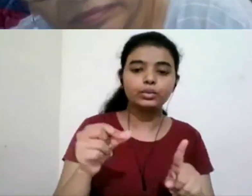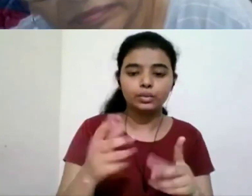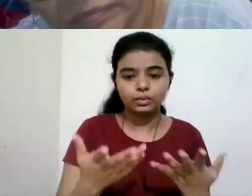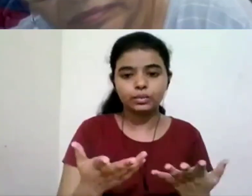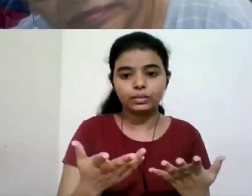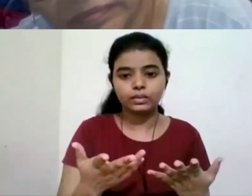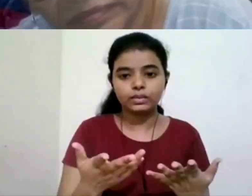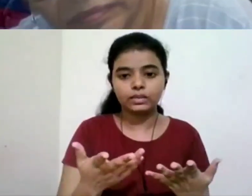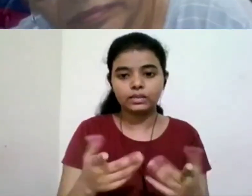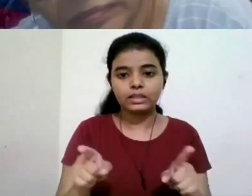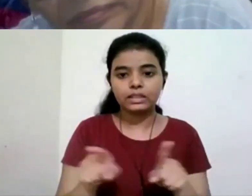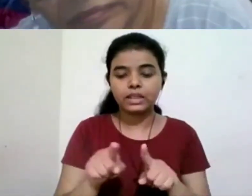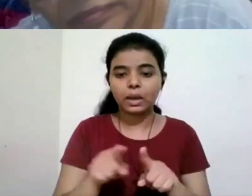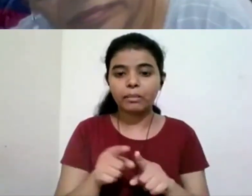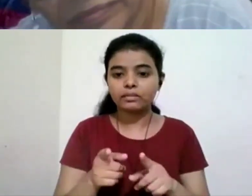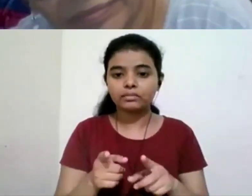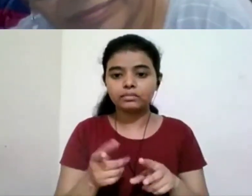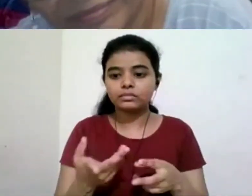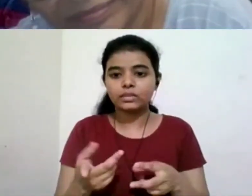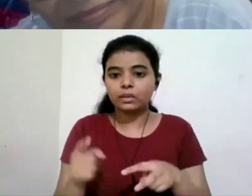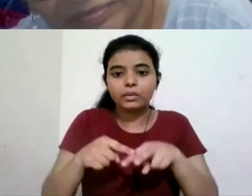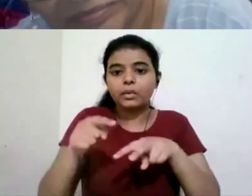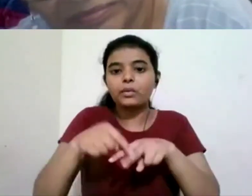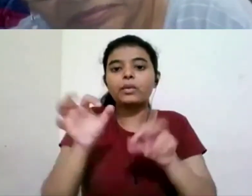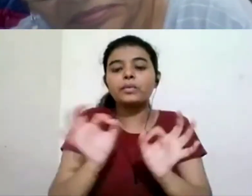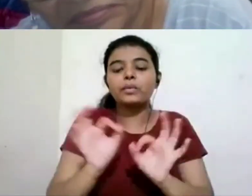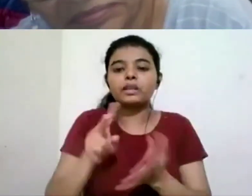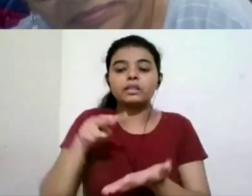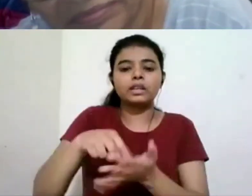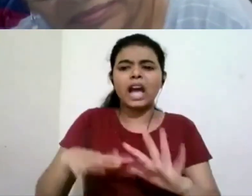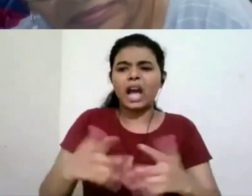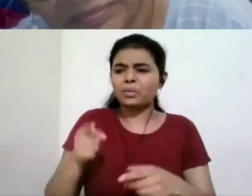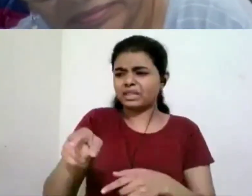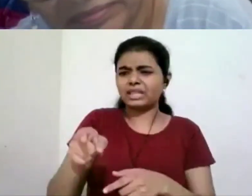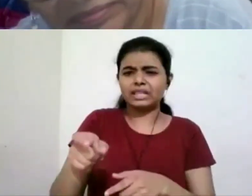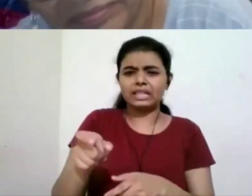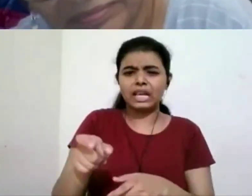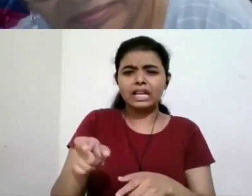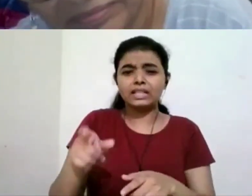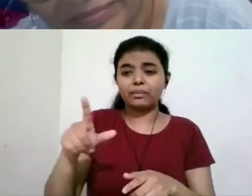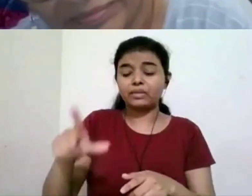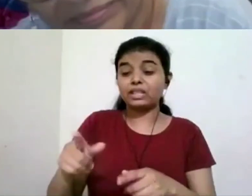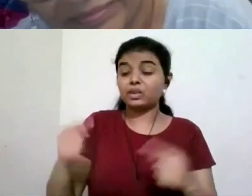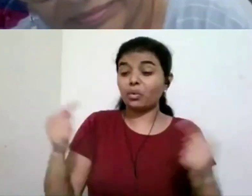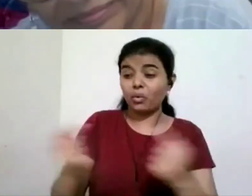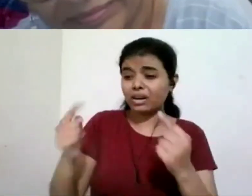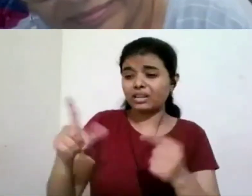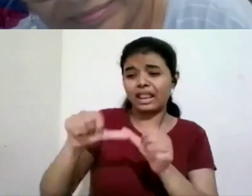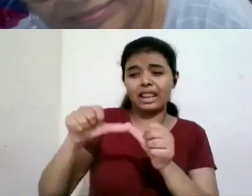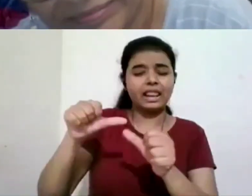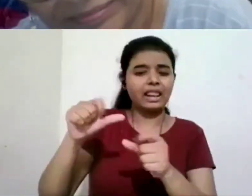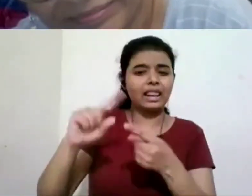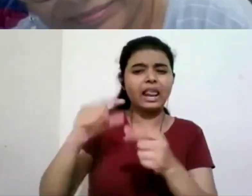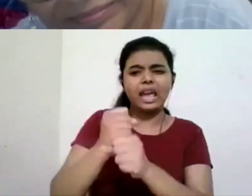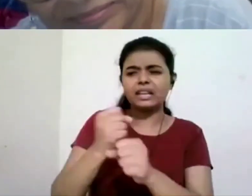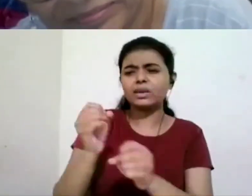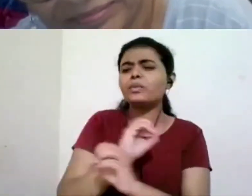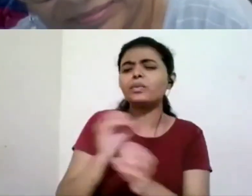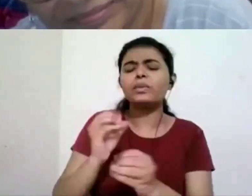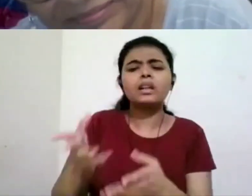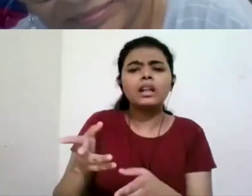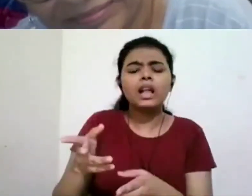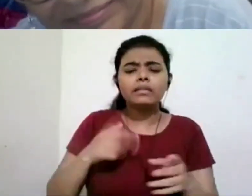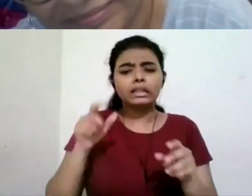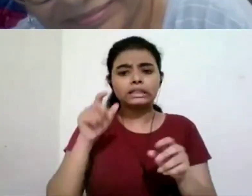does not have legs to stand on, or this argument does not have legs to stand on. And I recently sort of Googled